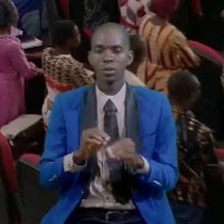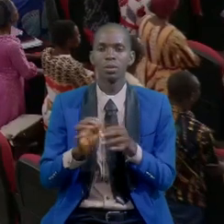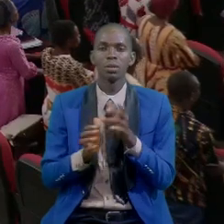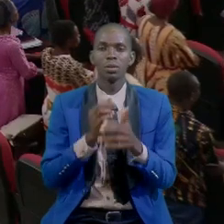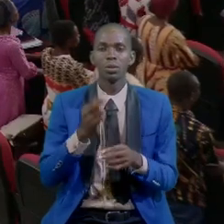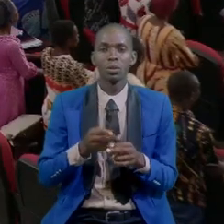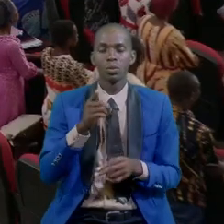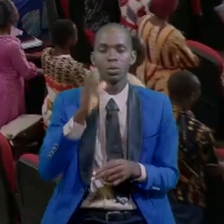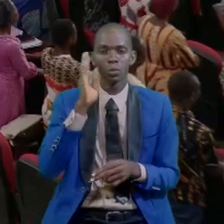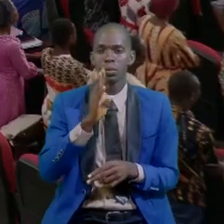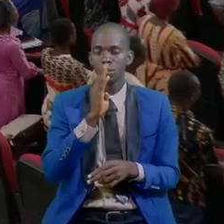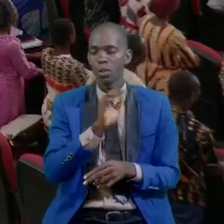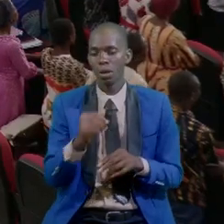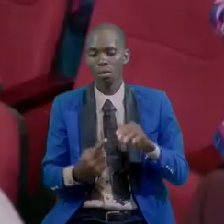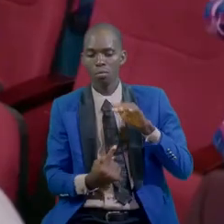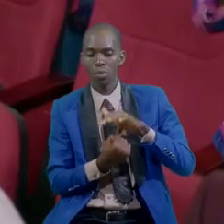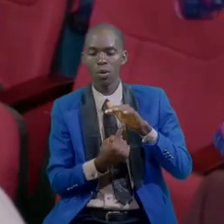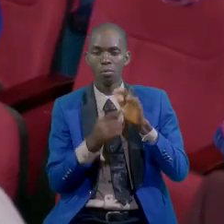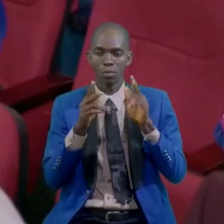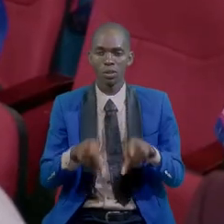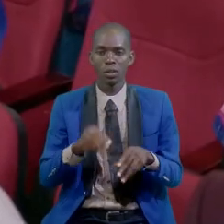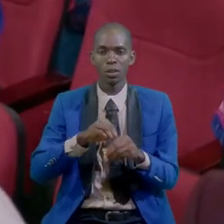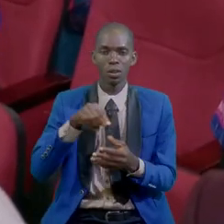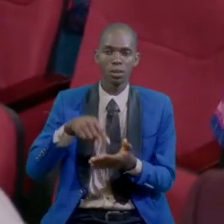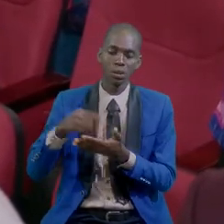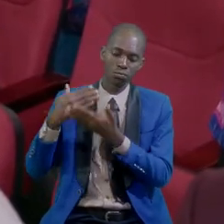this generation in Jesus' name.